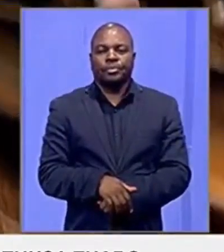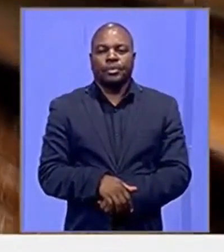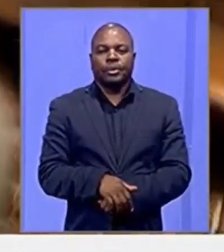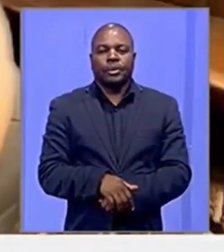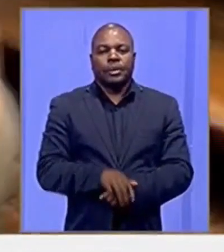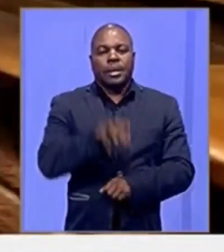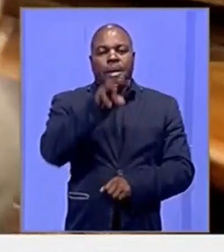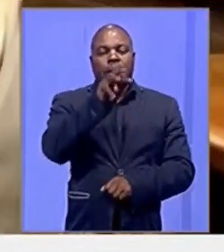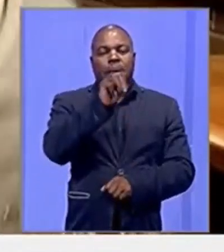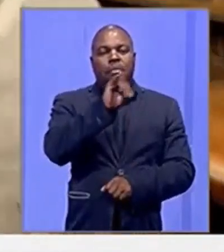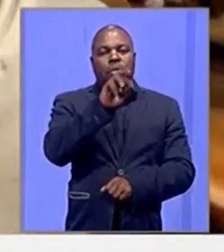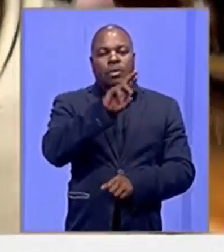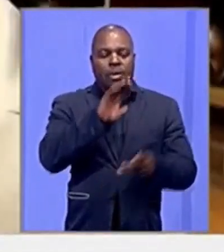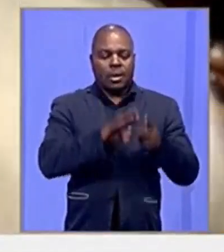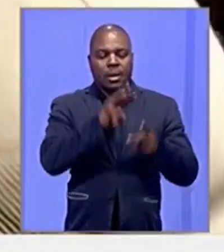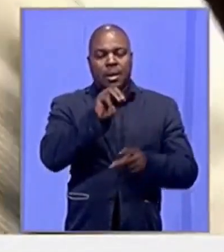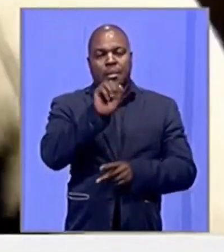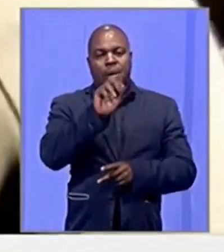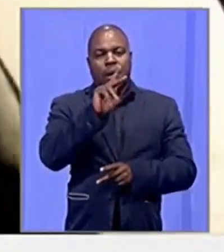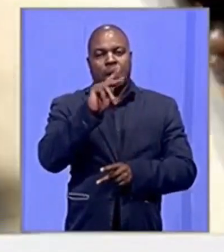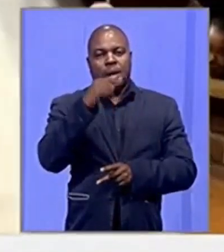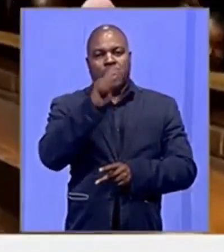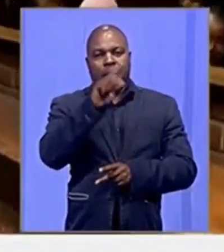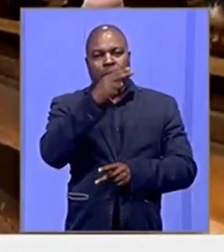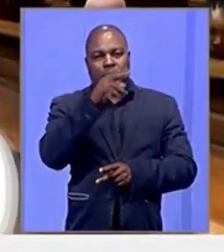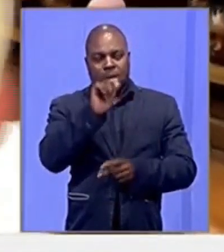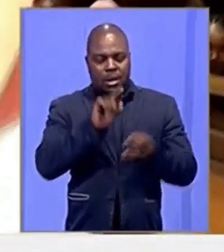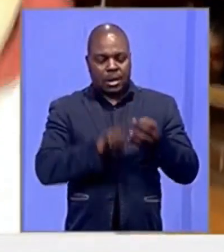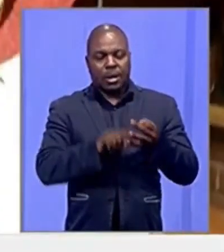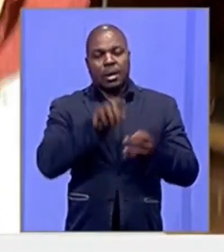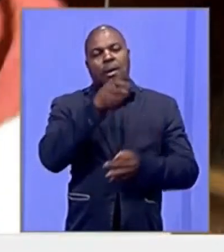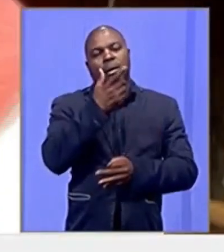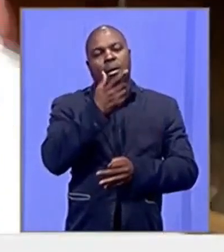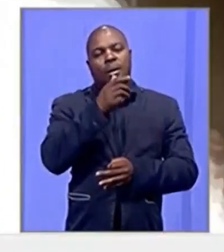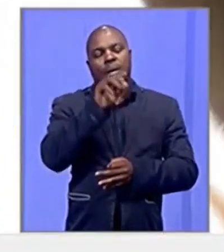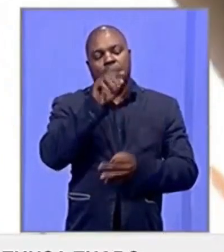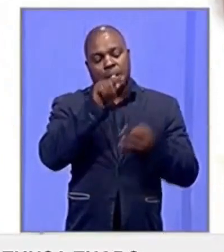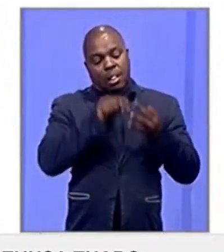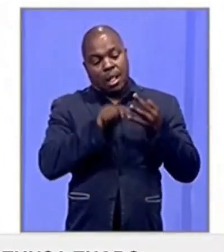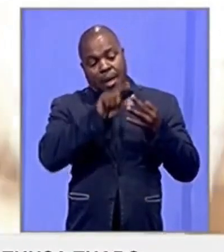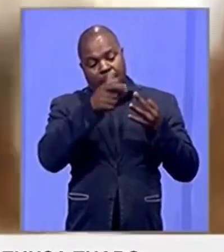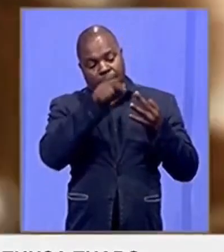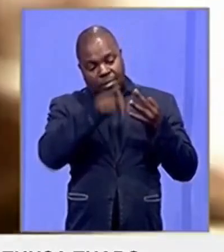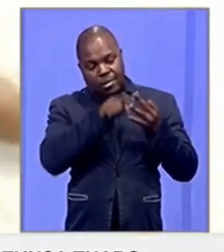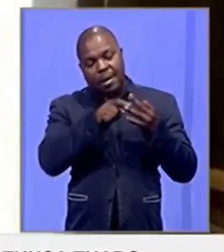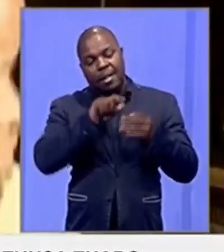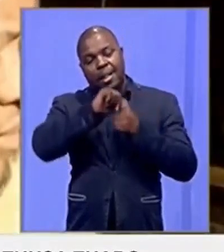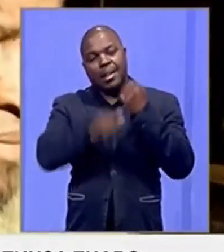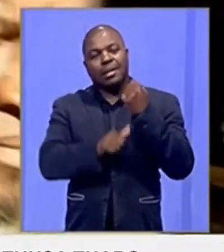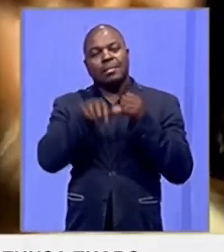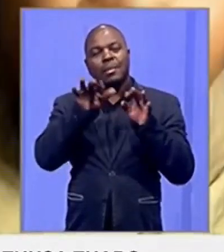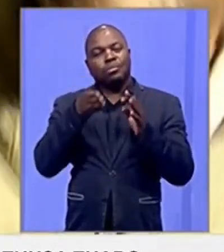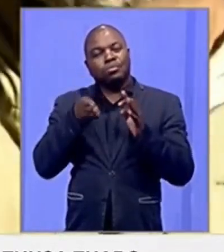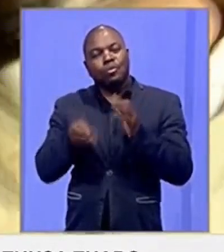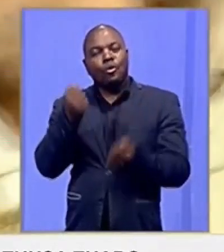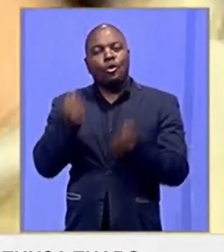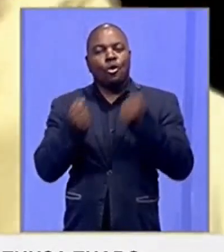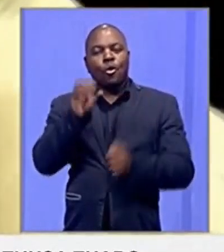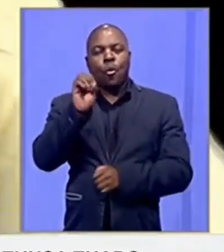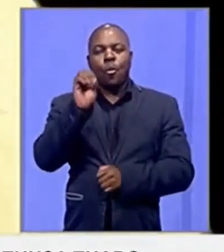Thabang Mir, Joel Makgetha le moeketsi Ramodula ke batho ba bofelo go tlhagelela fa pele ga lekgotla tshekelo lwa magistrata lwa